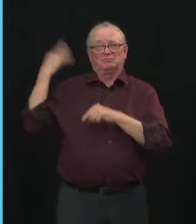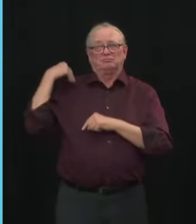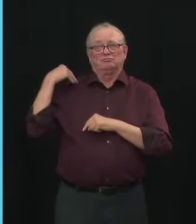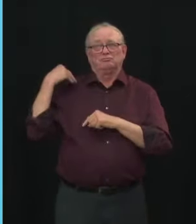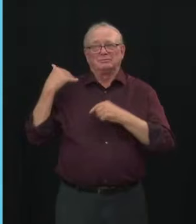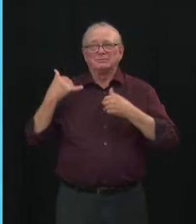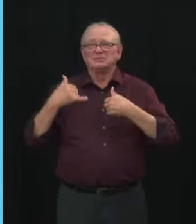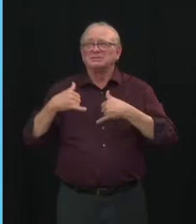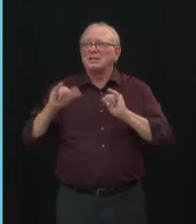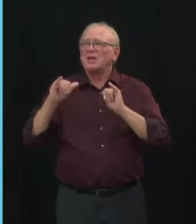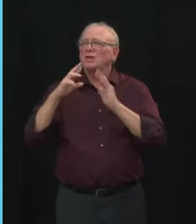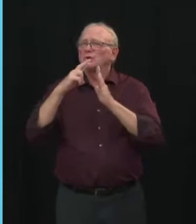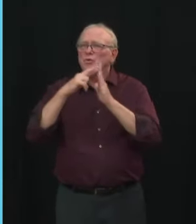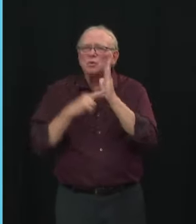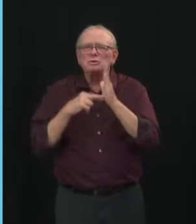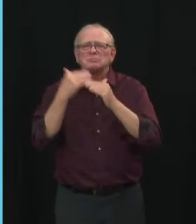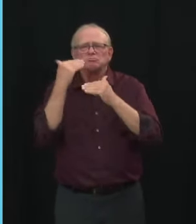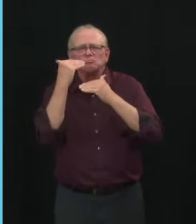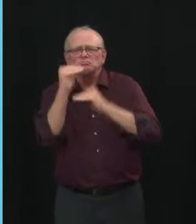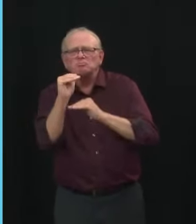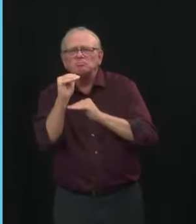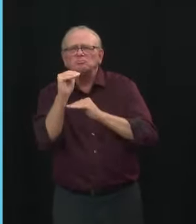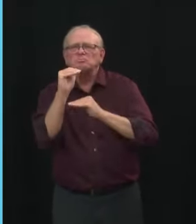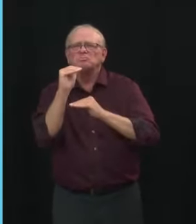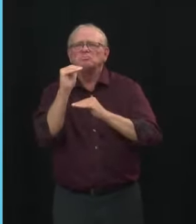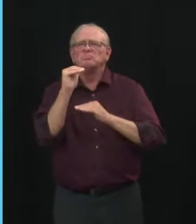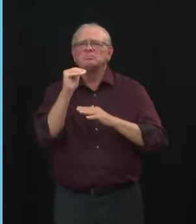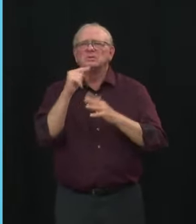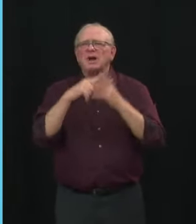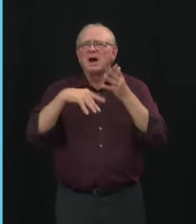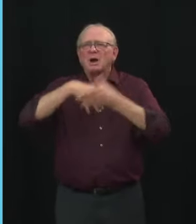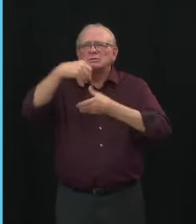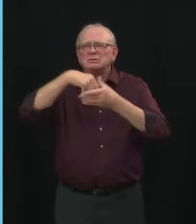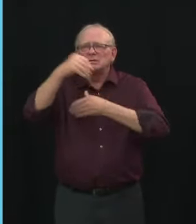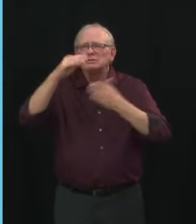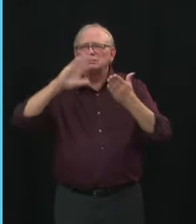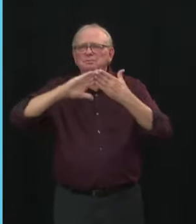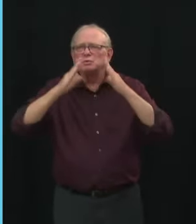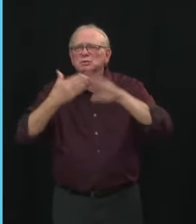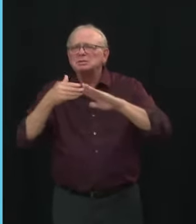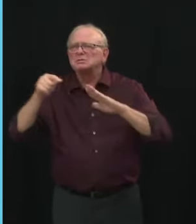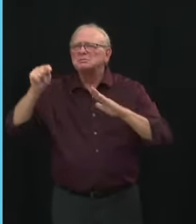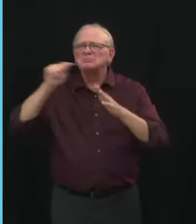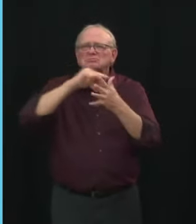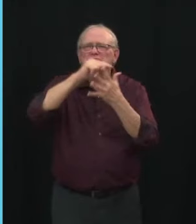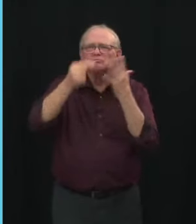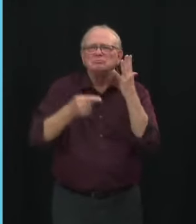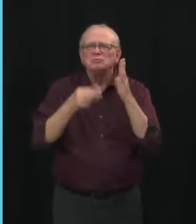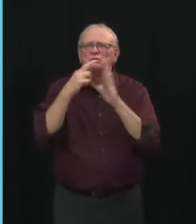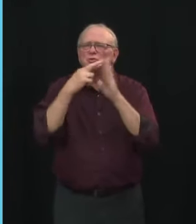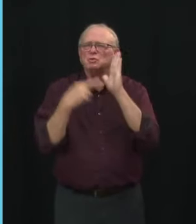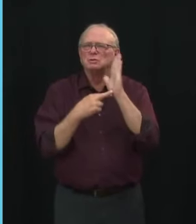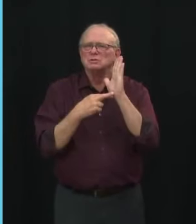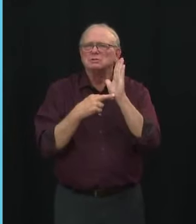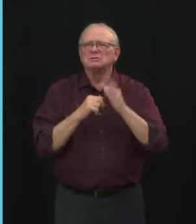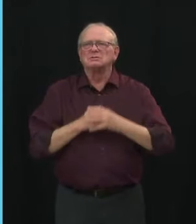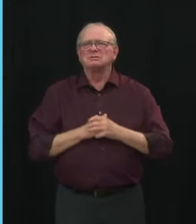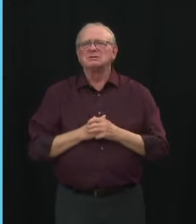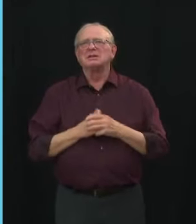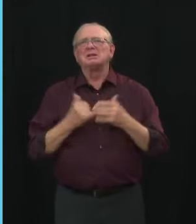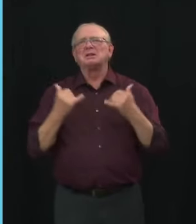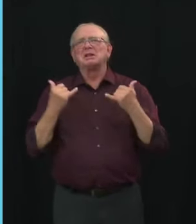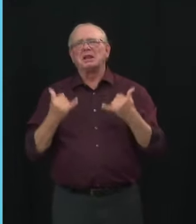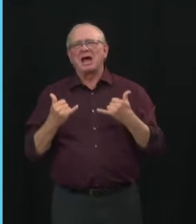capacity limits in public spaces. We're transitioning to living with COVID, not by denying it, but by relying on the proven protection